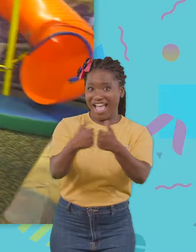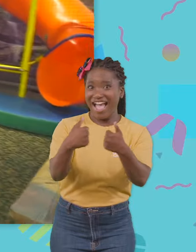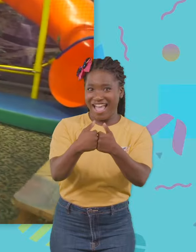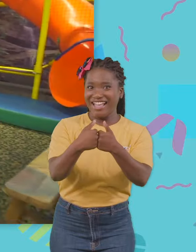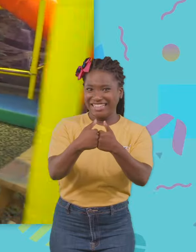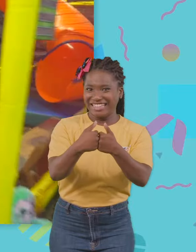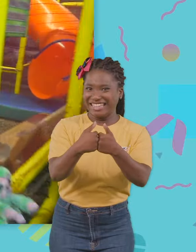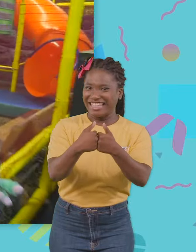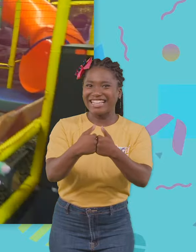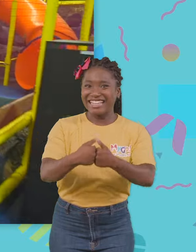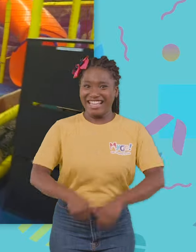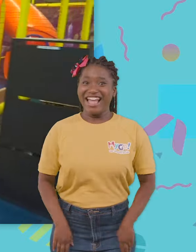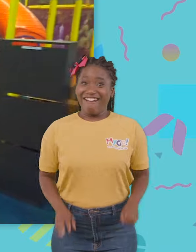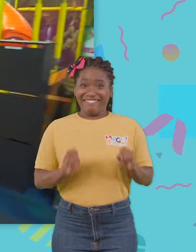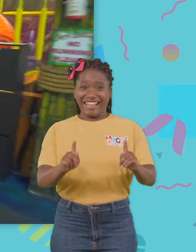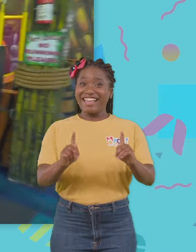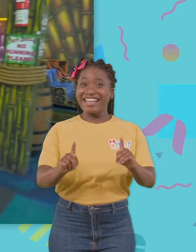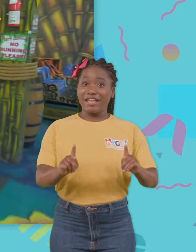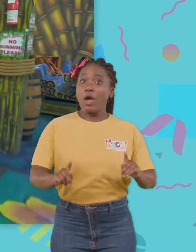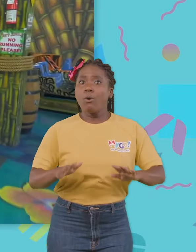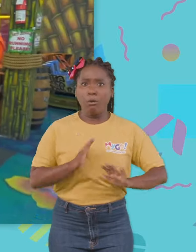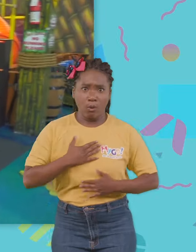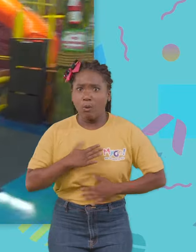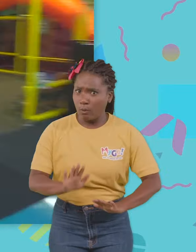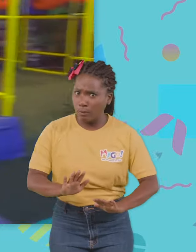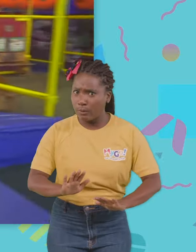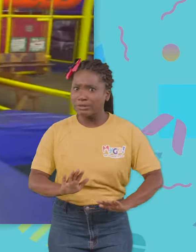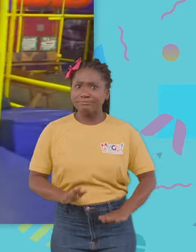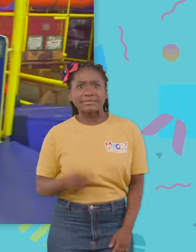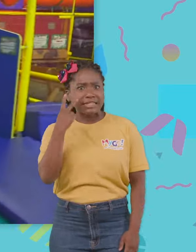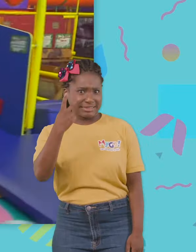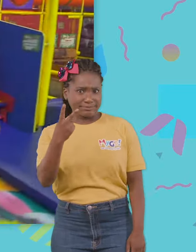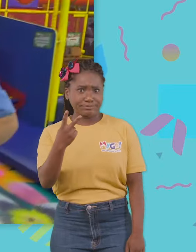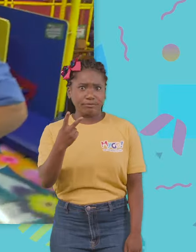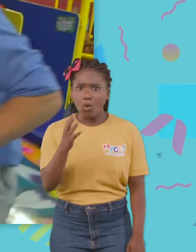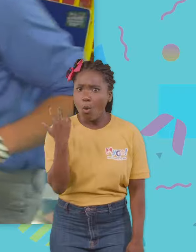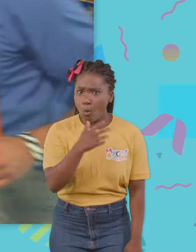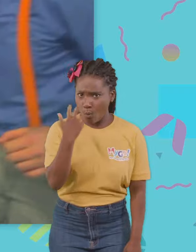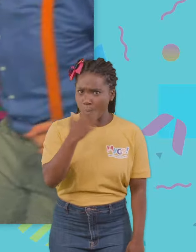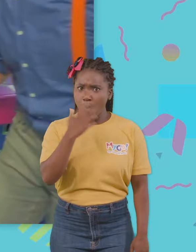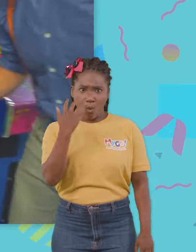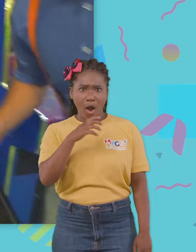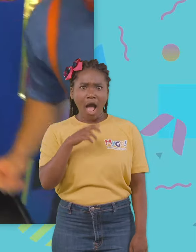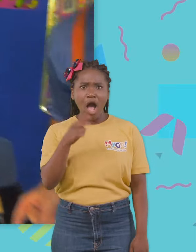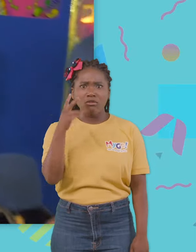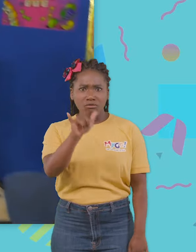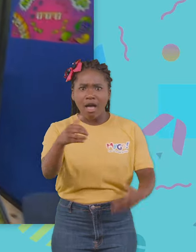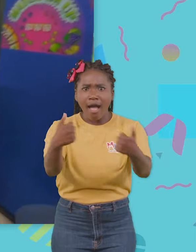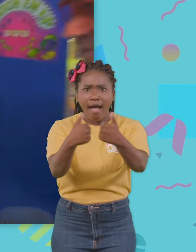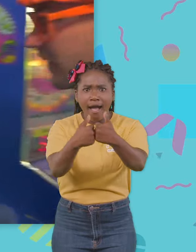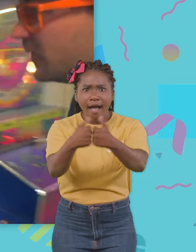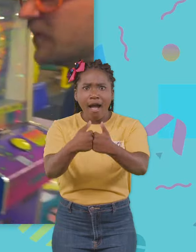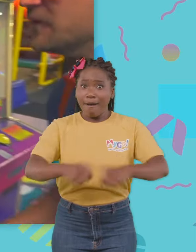Oh, jeez! Okay. Let's check this out. Whoa, look at